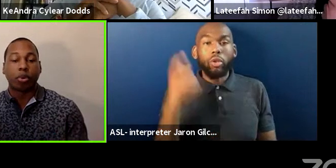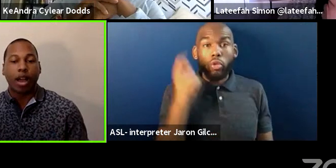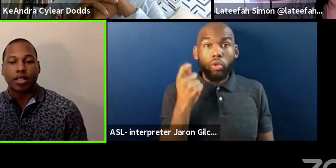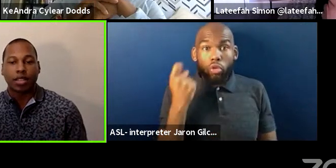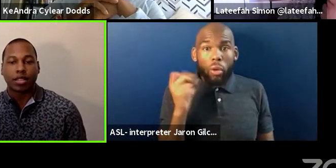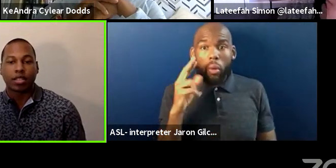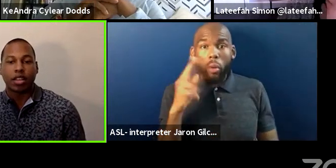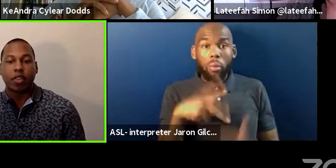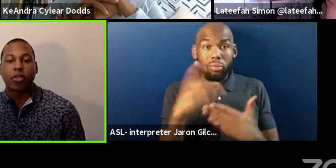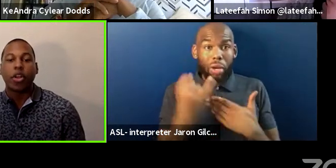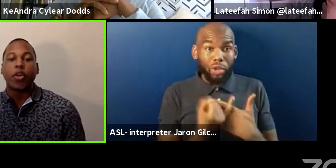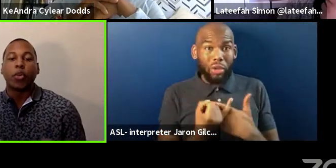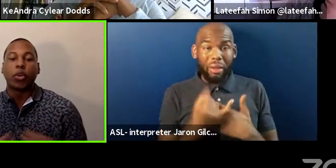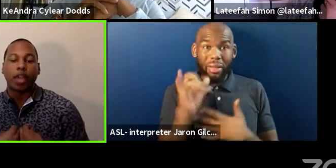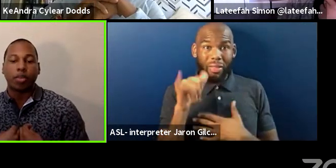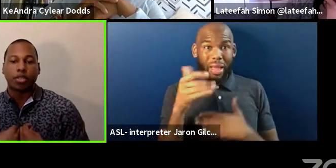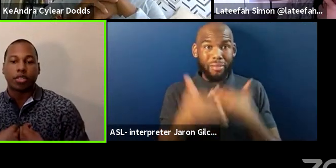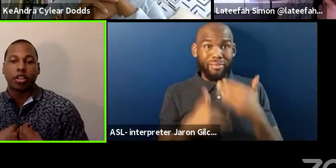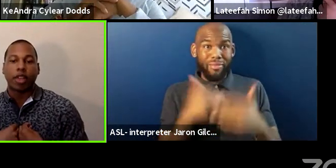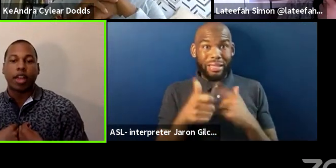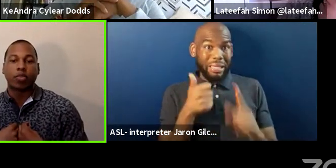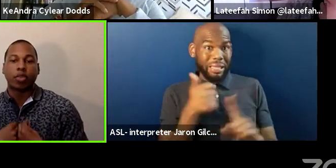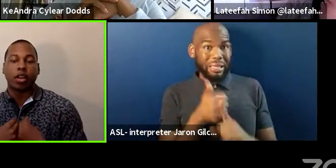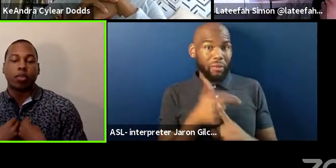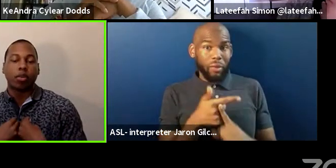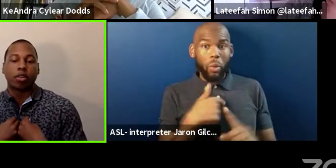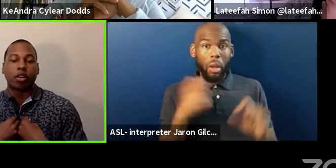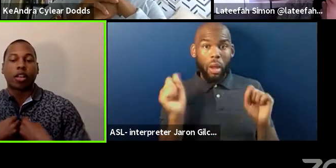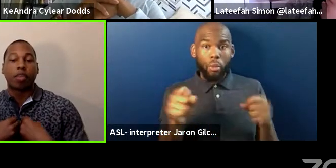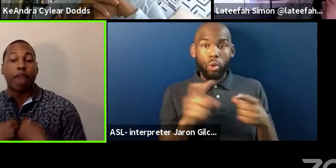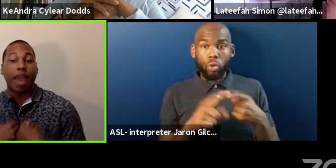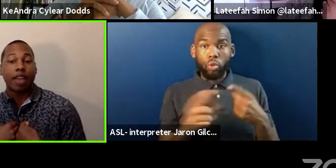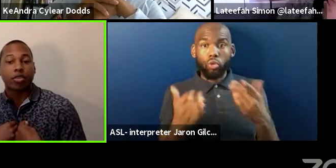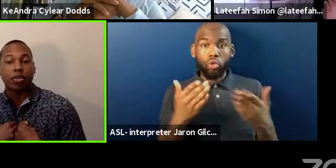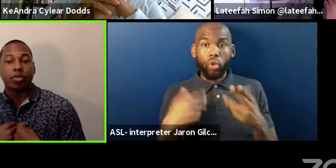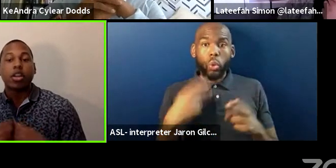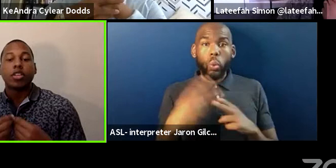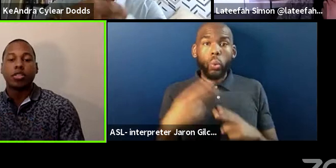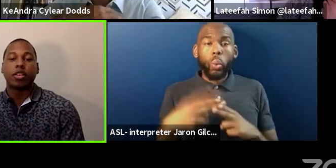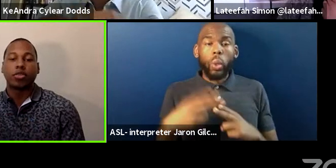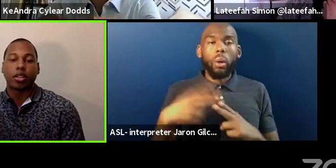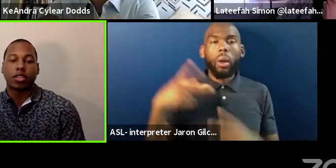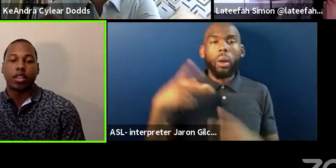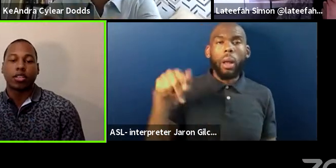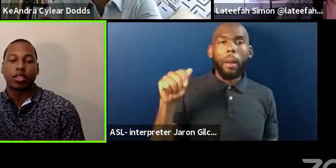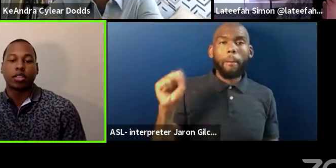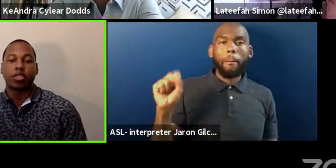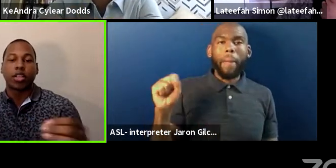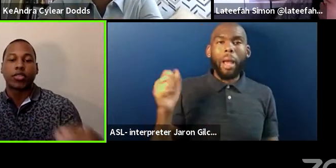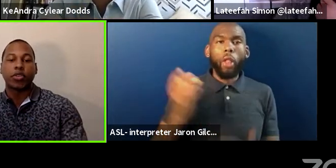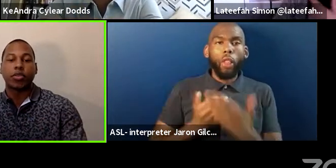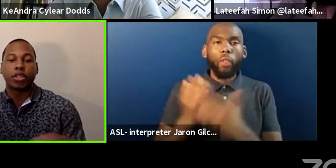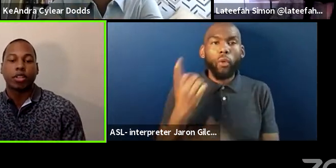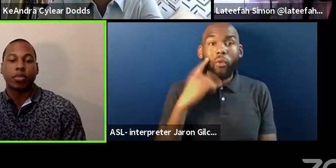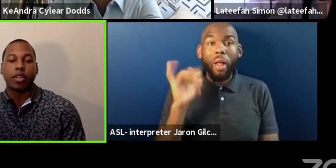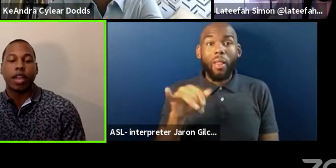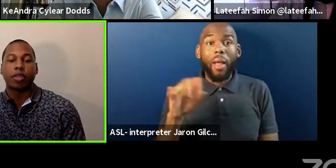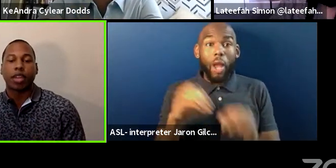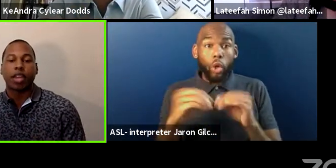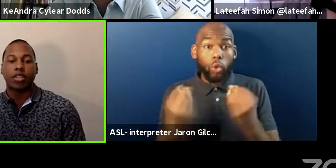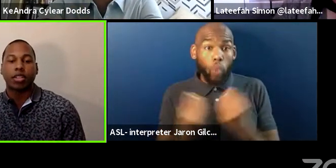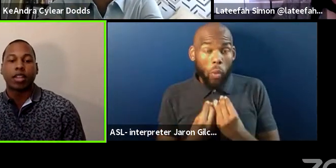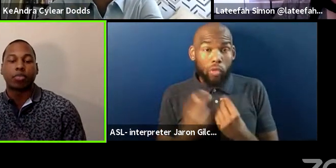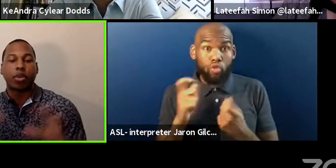the process itself, we're able to serve as what we're calling a pass-through to those organizations. So Transform shows up